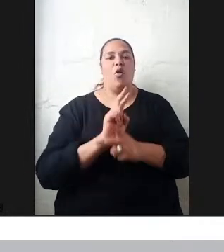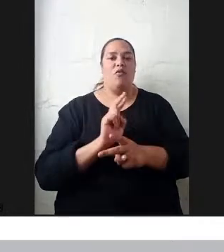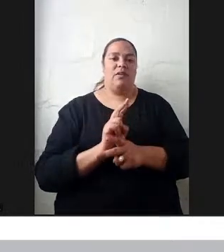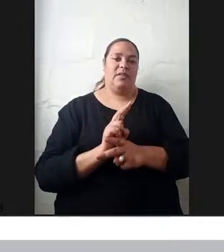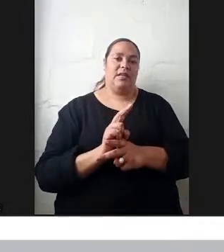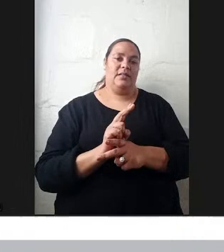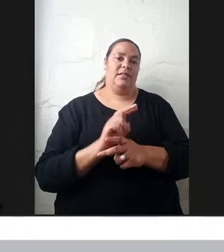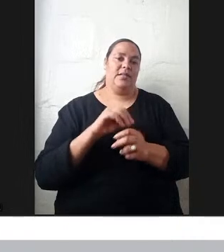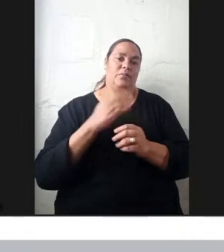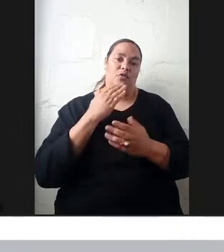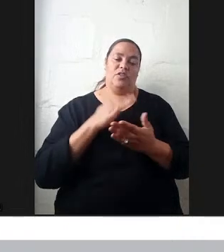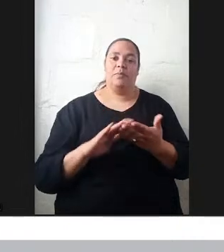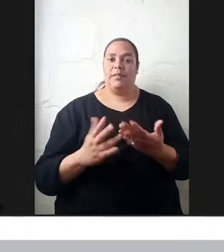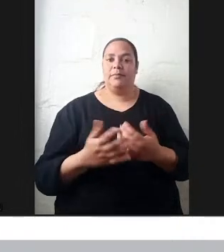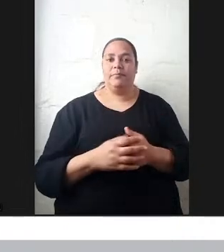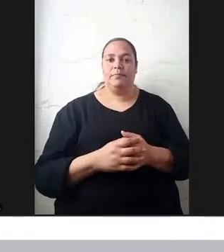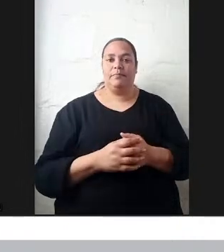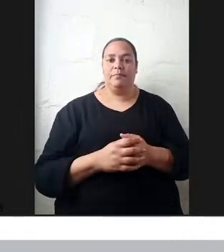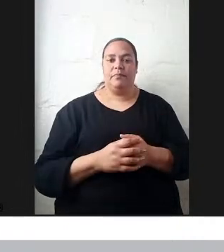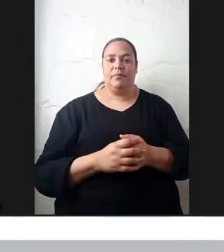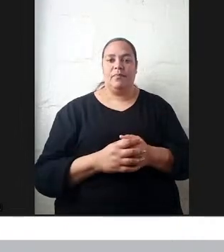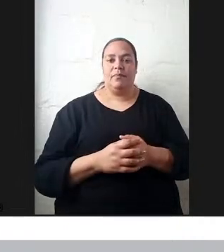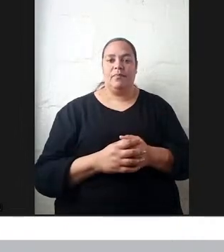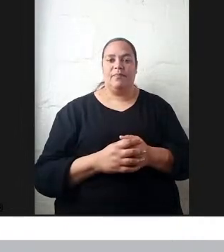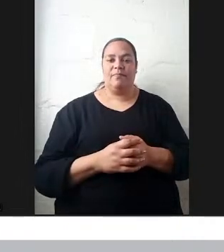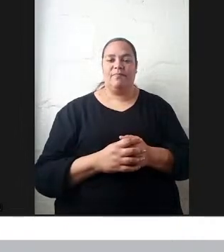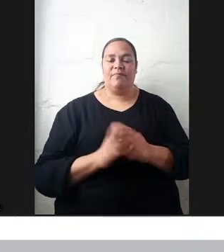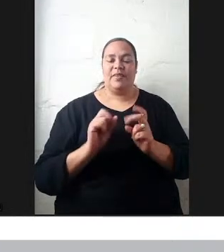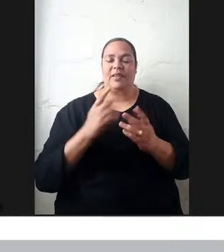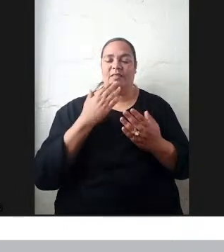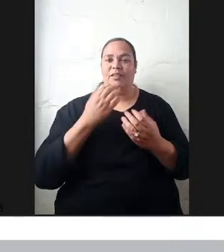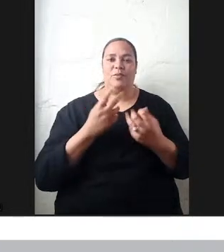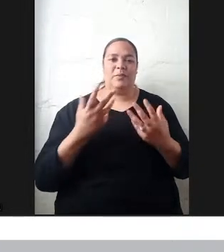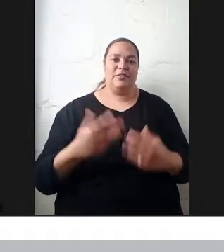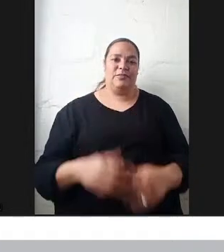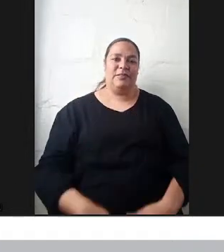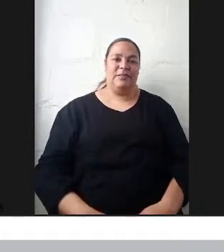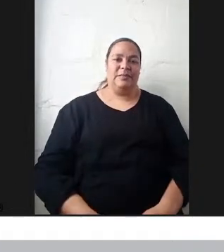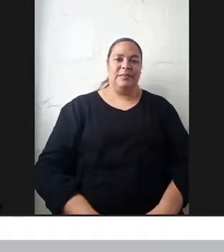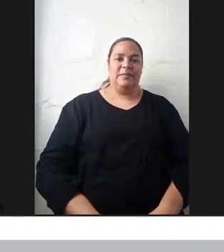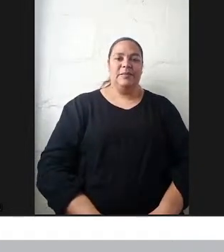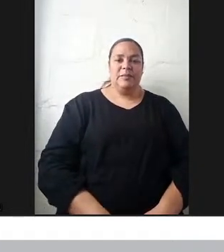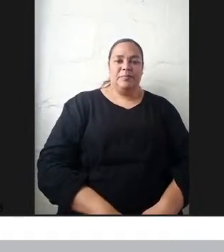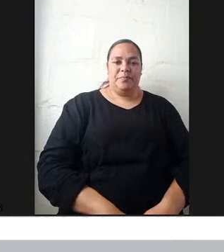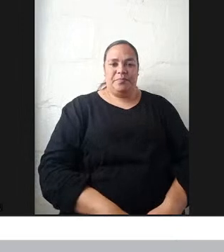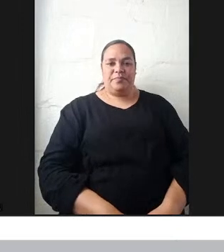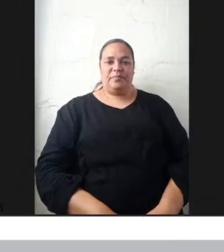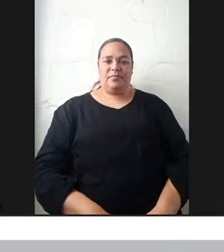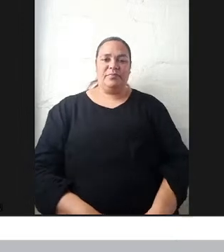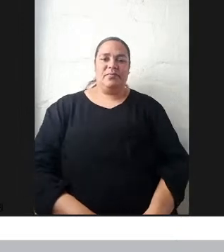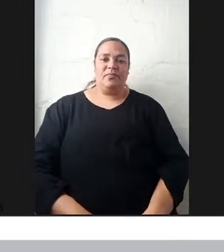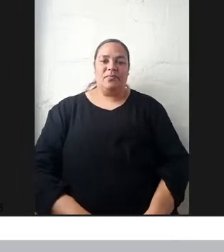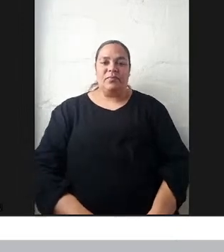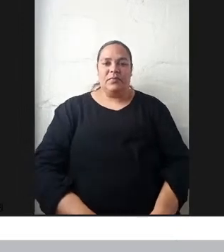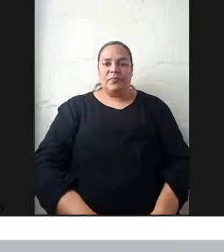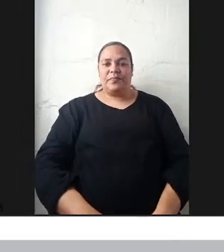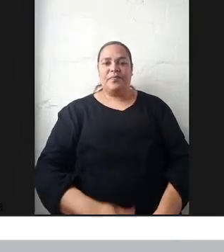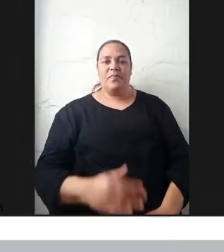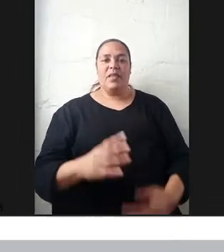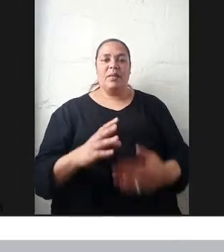plain, really appreciate it. Thank you very much, Chair. Thank you very much, Member. I recognize Member